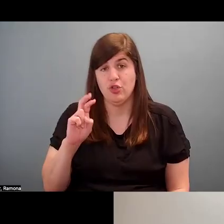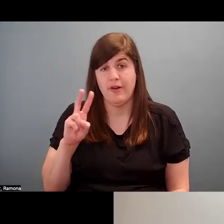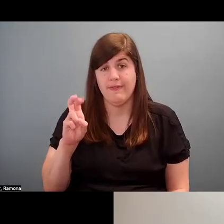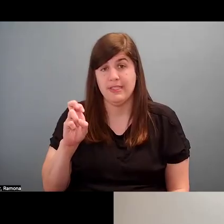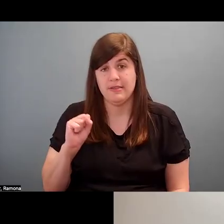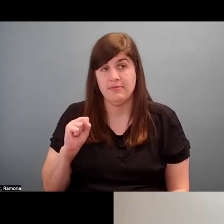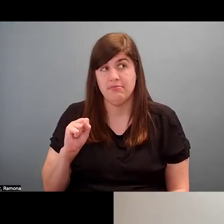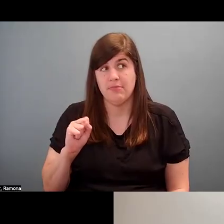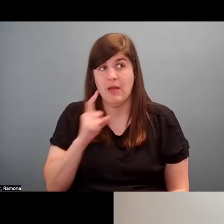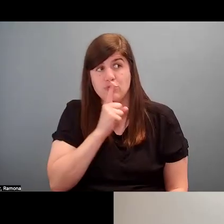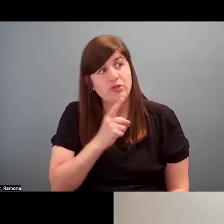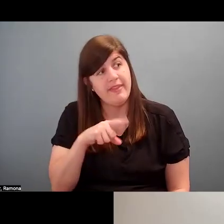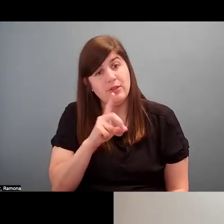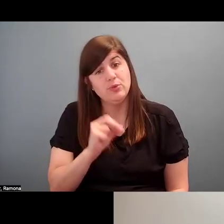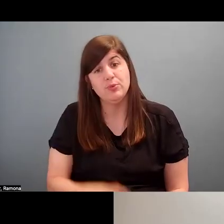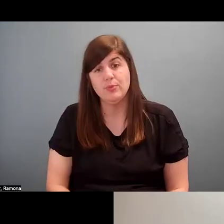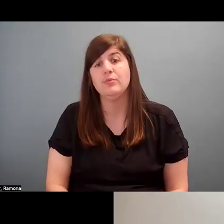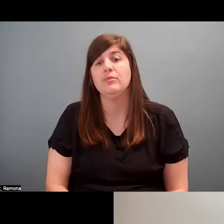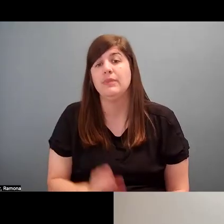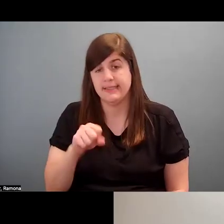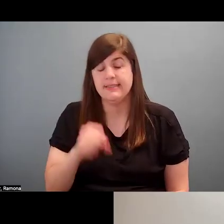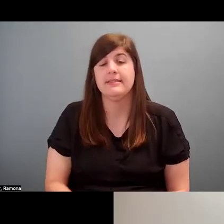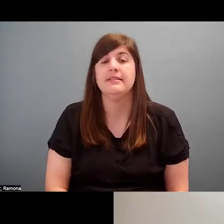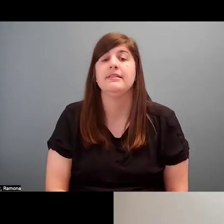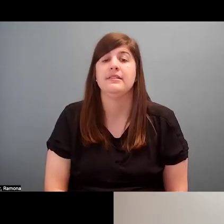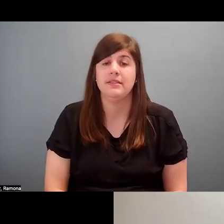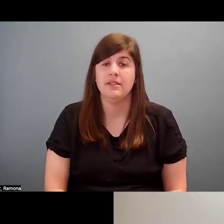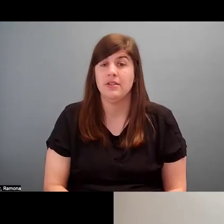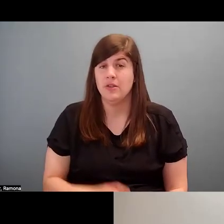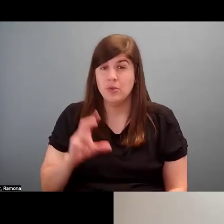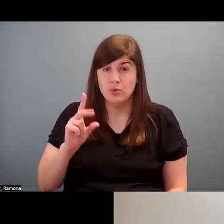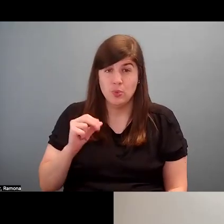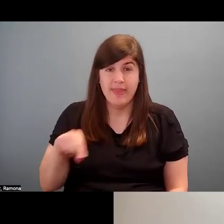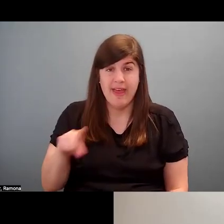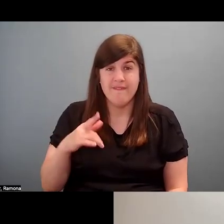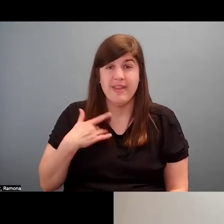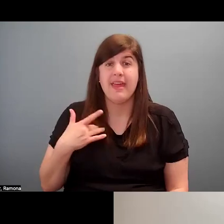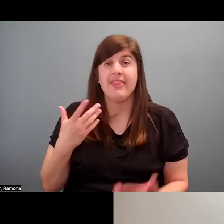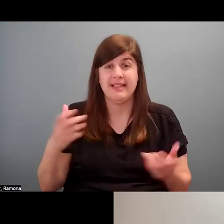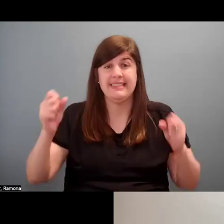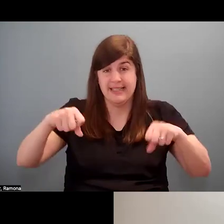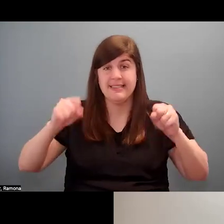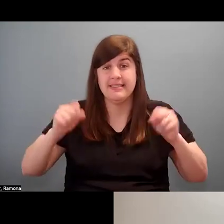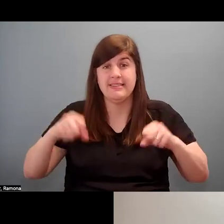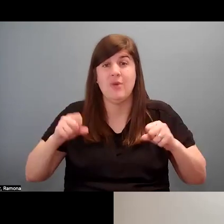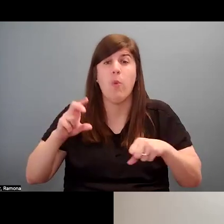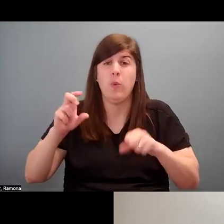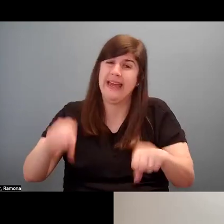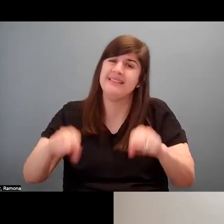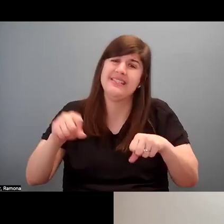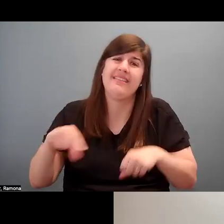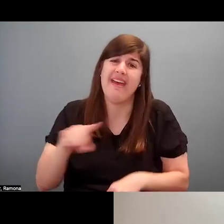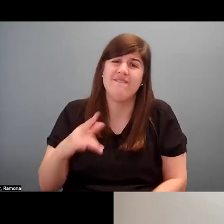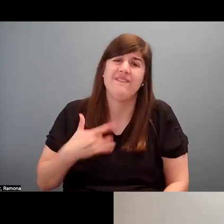I'm sure they do. They do. Yes. Um, and do they feel things? Yes, they do. Oh, yes. They Yeah, feel things